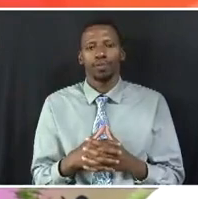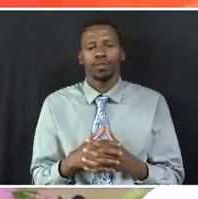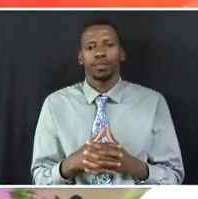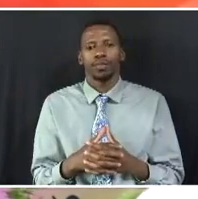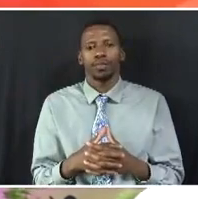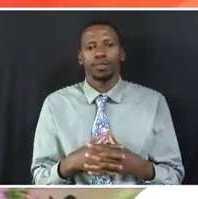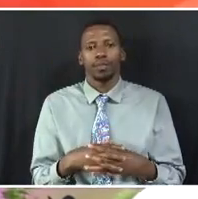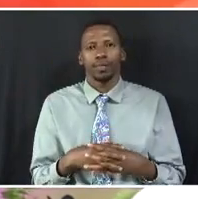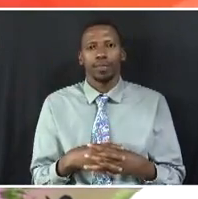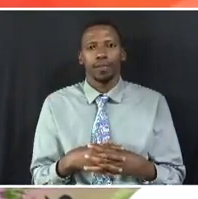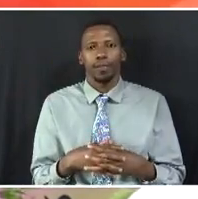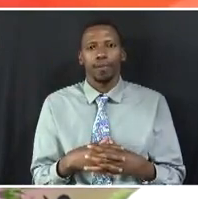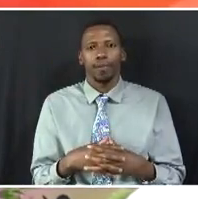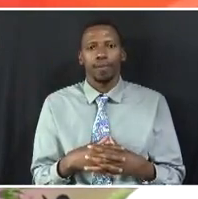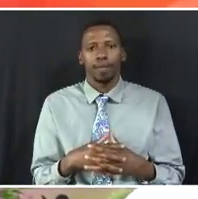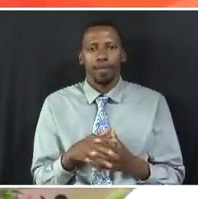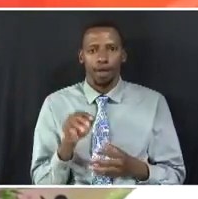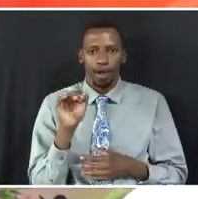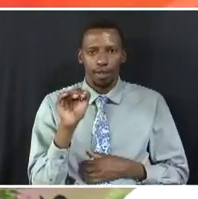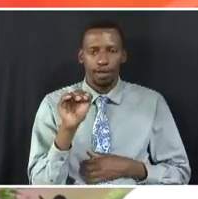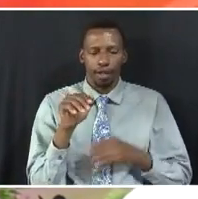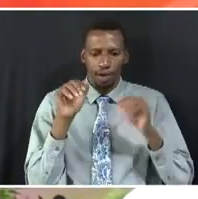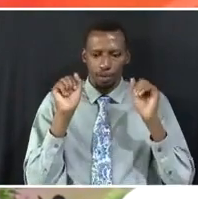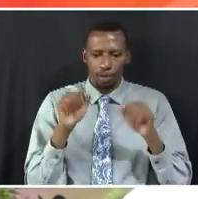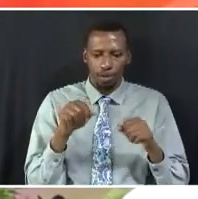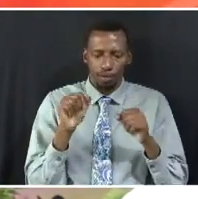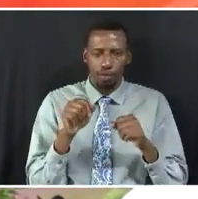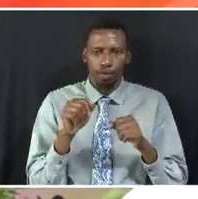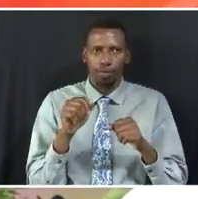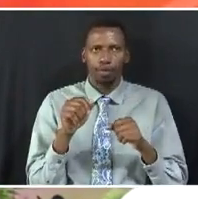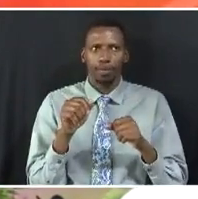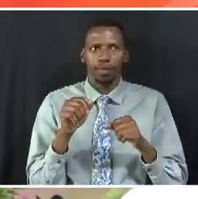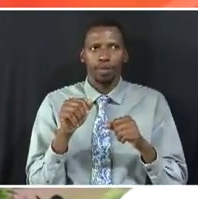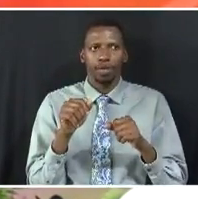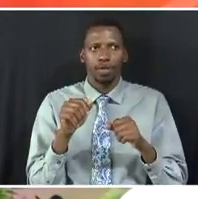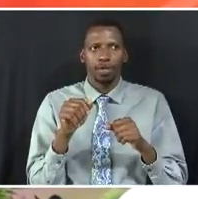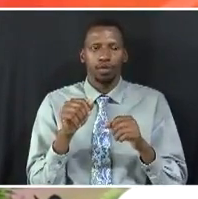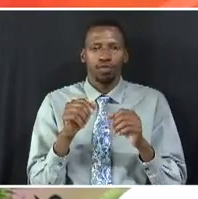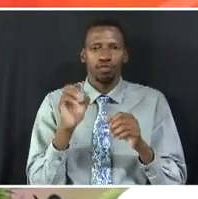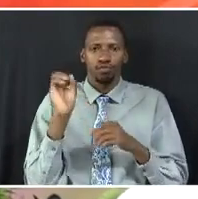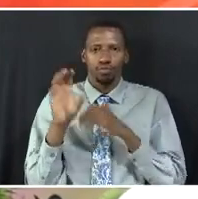Somebody, is it possible to project Matthew 18, verse 2 to 4?